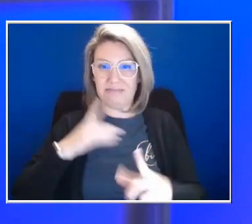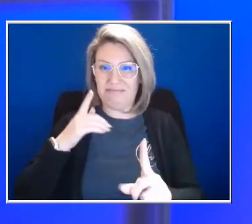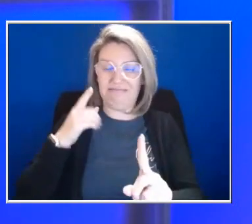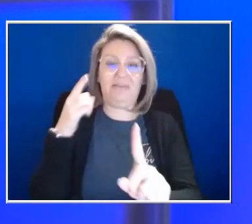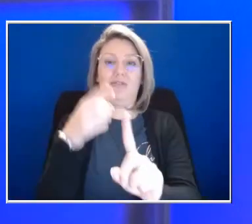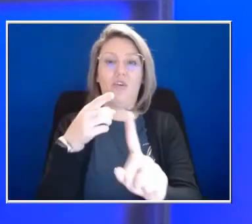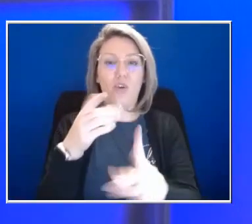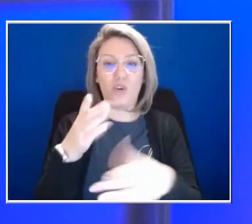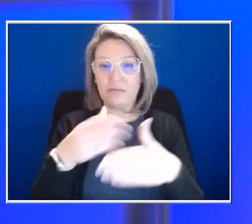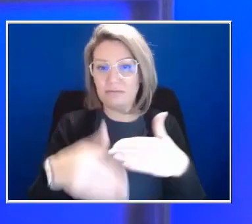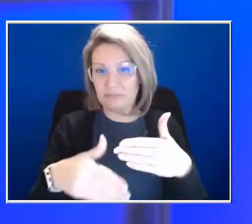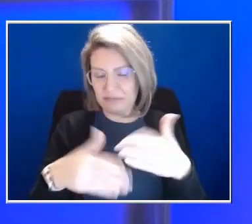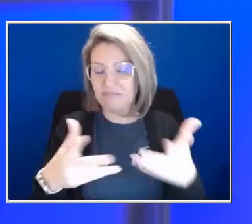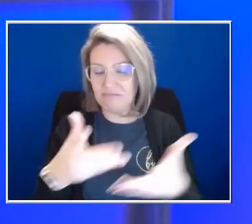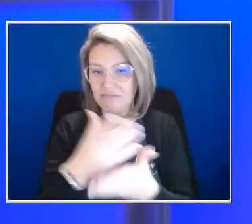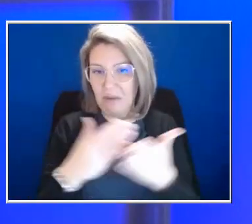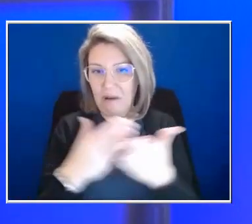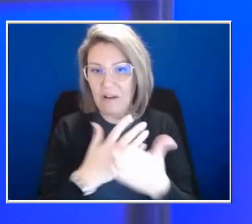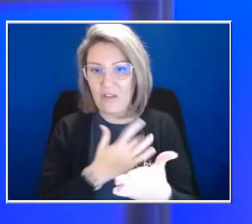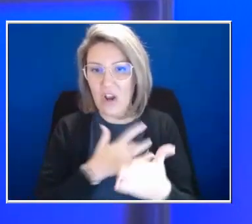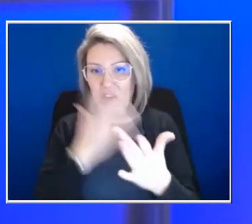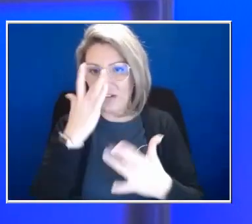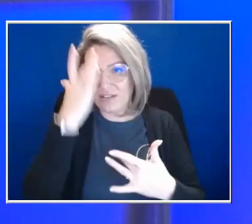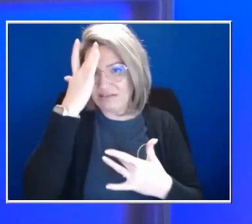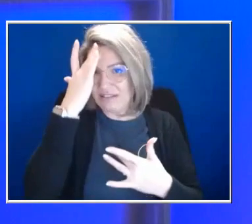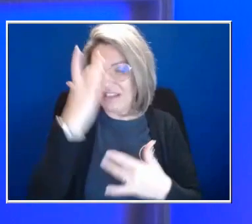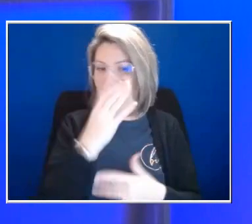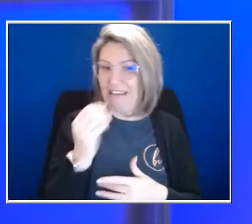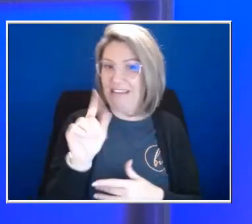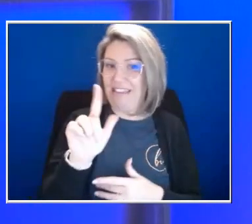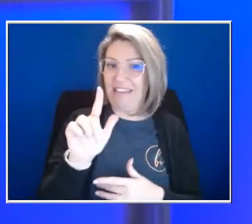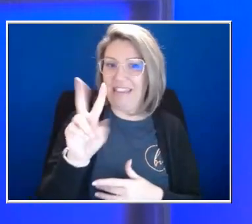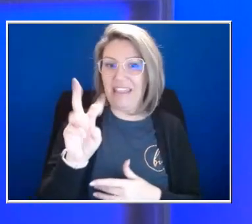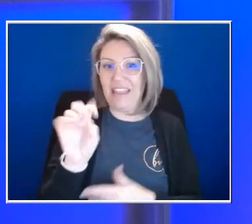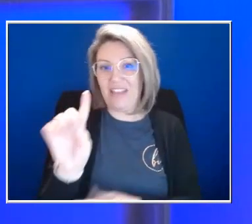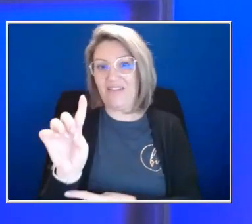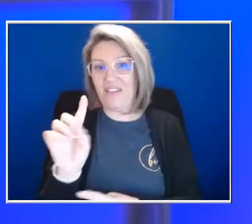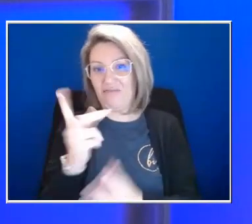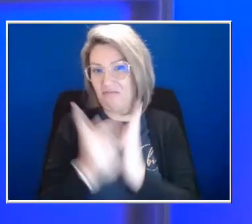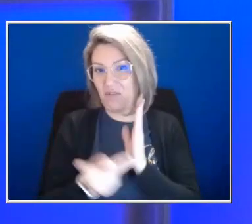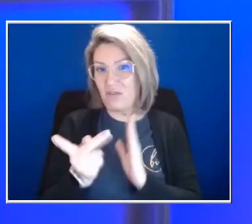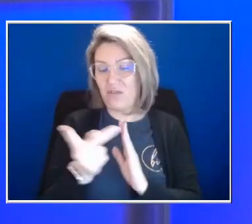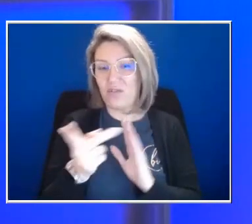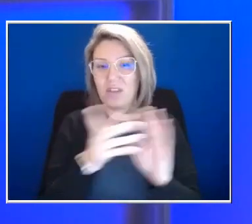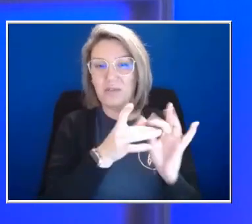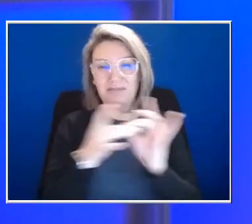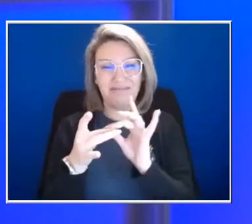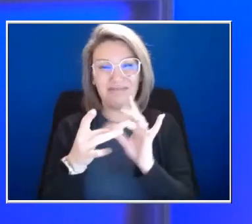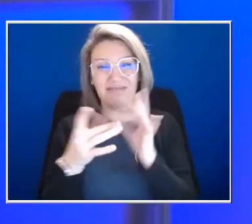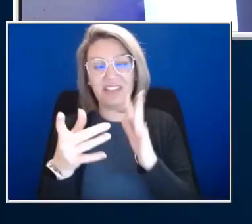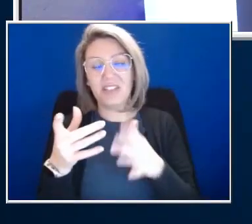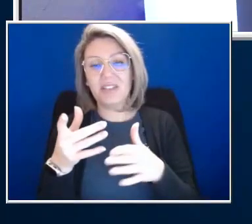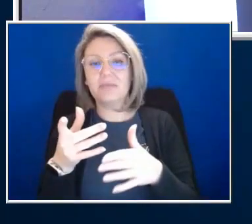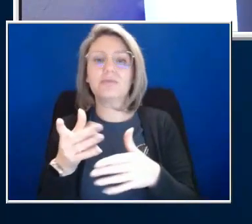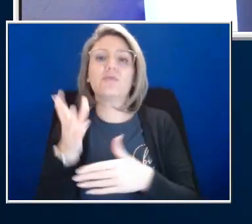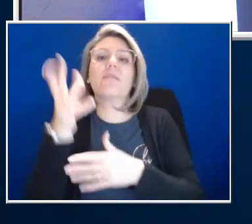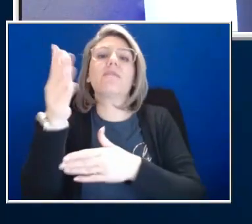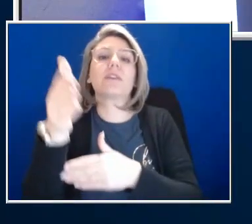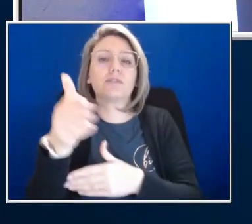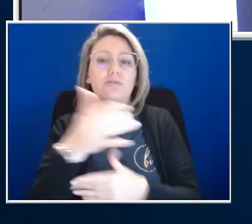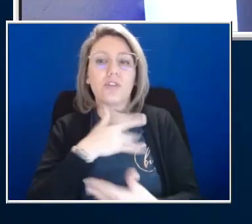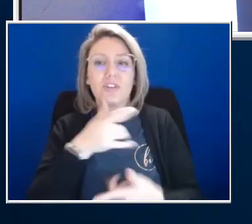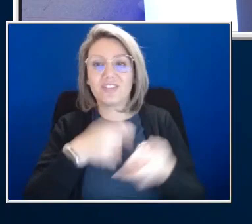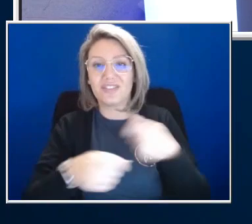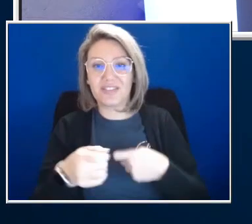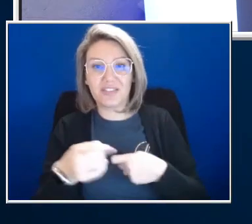the LVAD for both of these patients, for Christina and Corey, were the bridge to an eventual heart transplant. And Christina, I know you said you had no